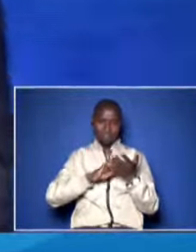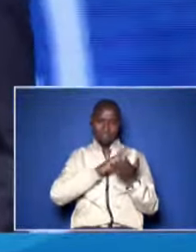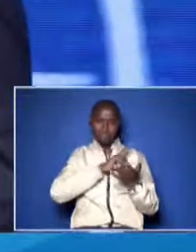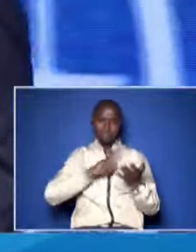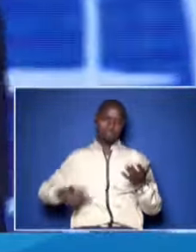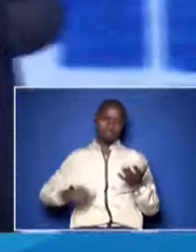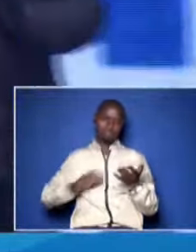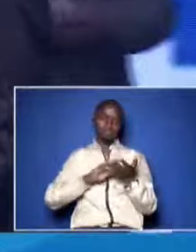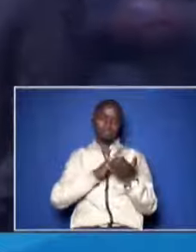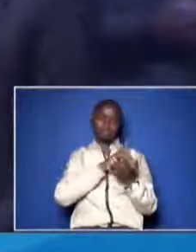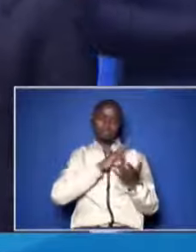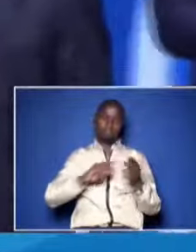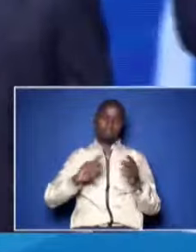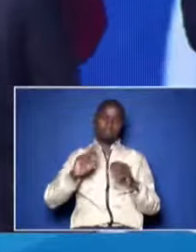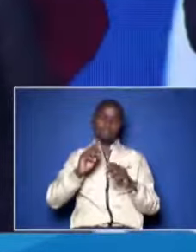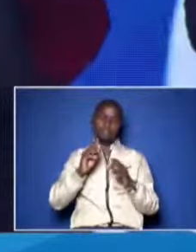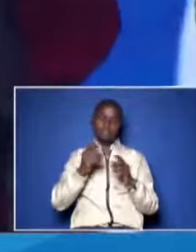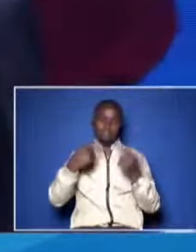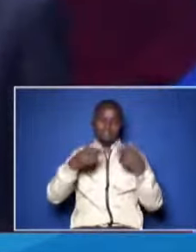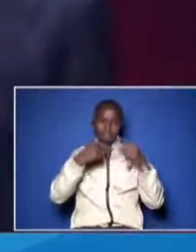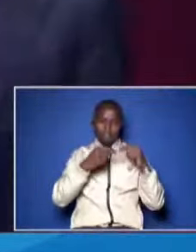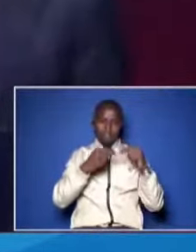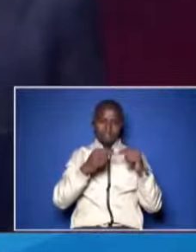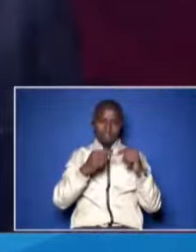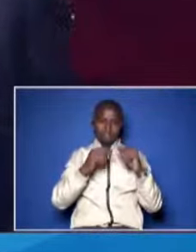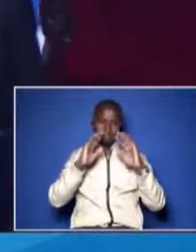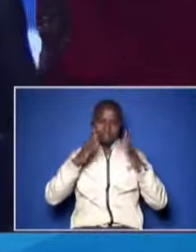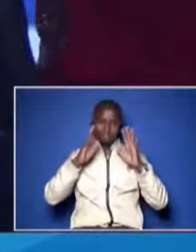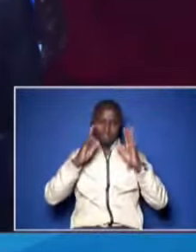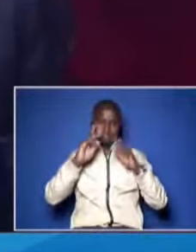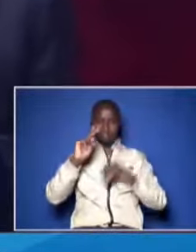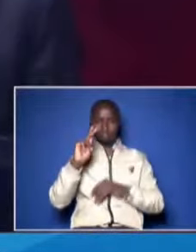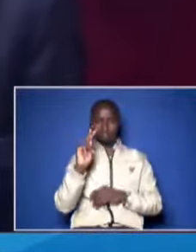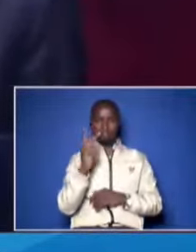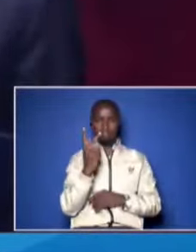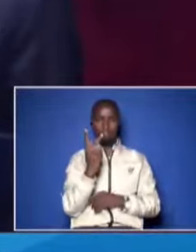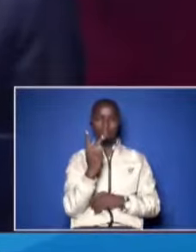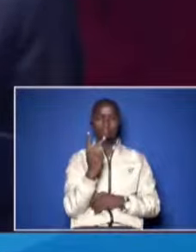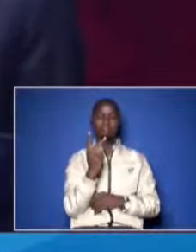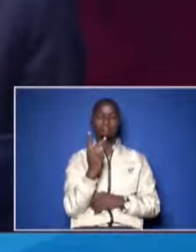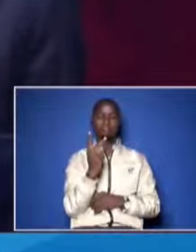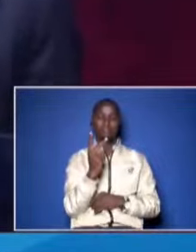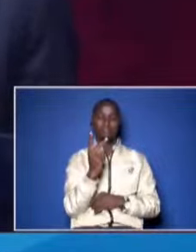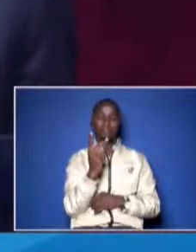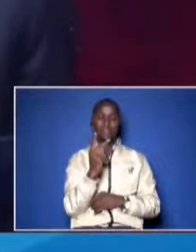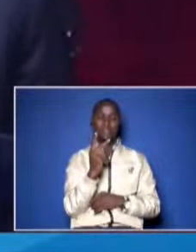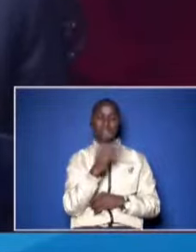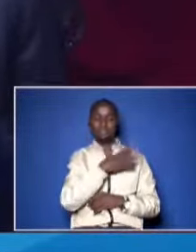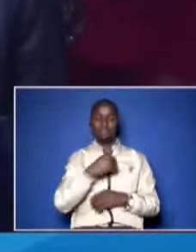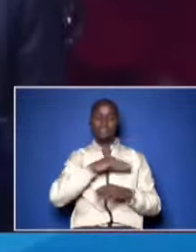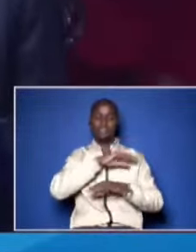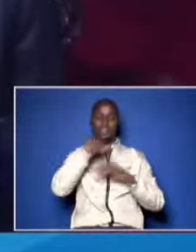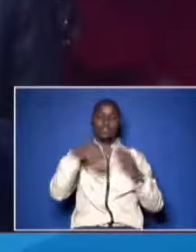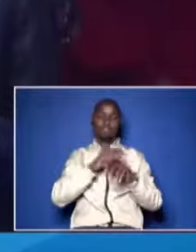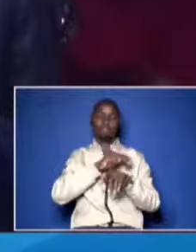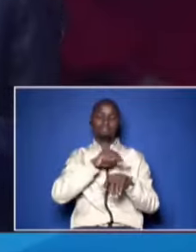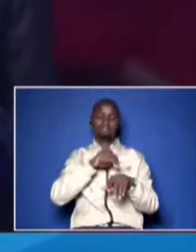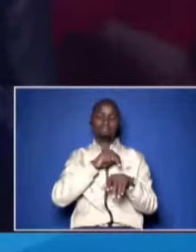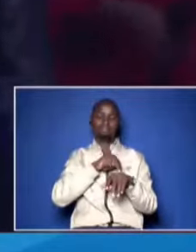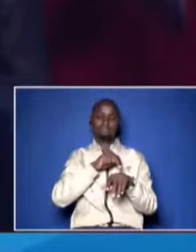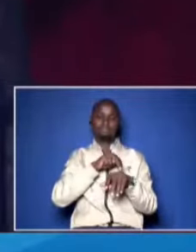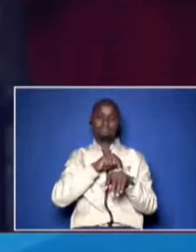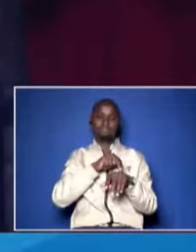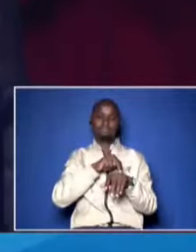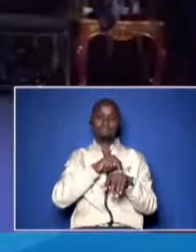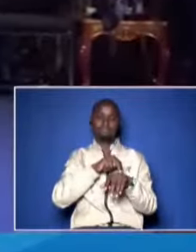of and Africa and they watching throughout the nation we give the Ambassador a big